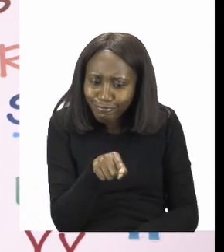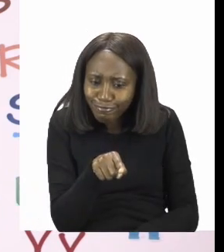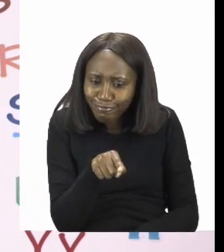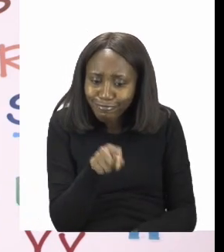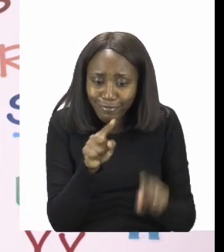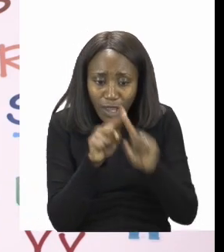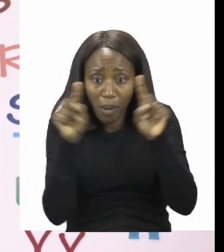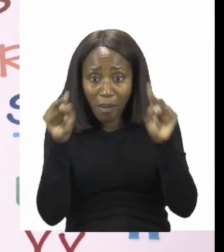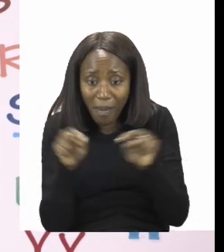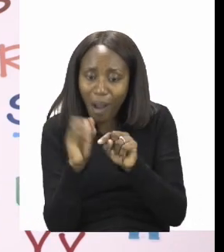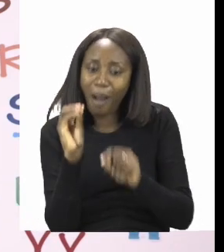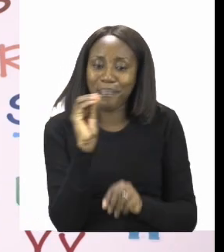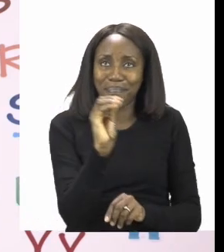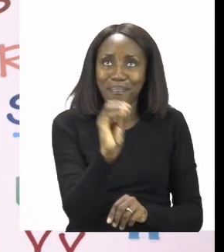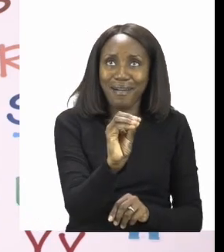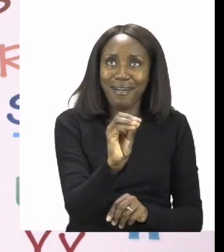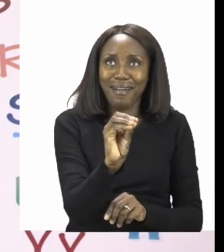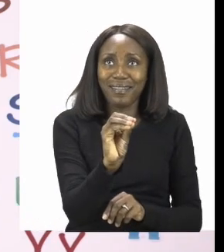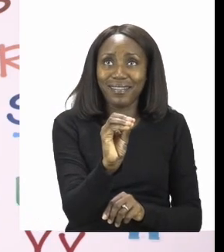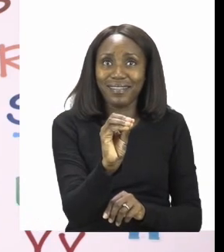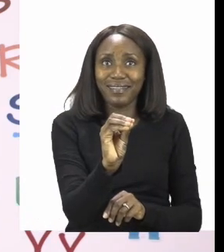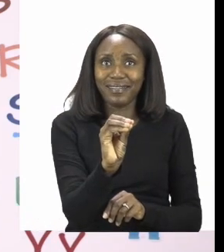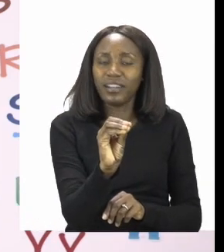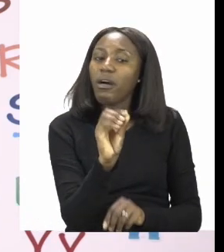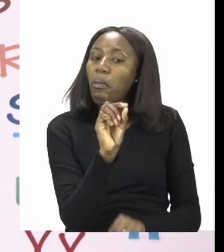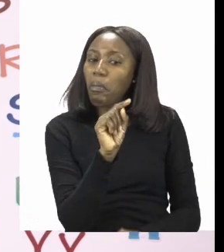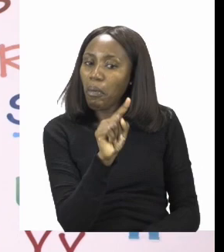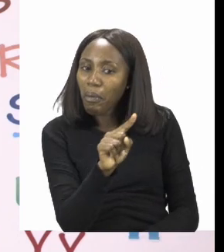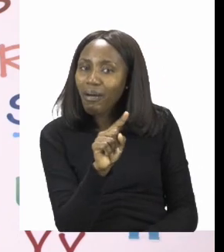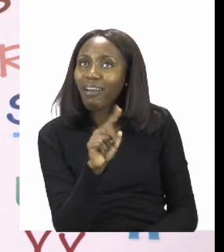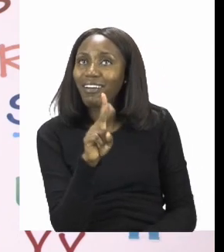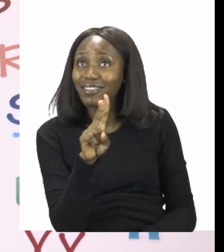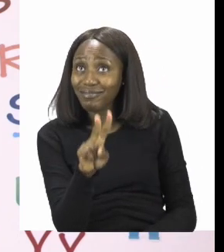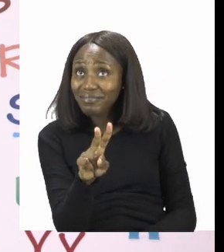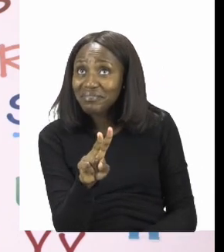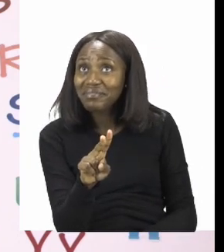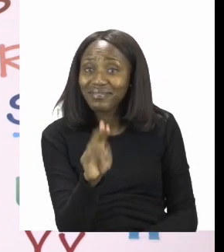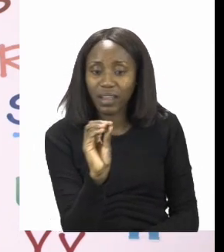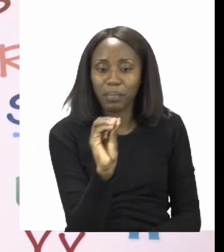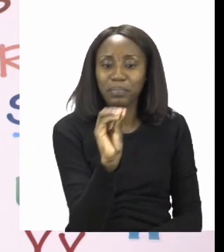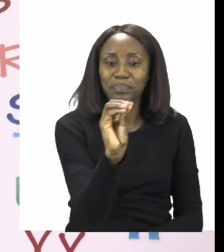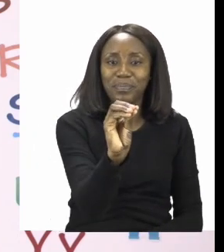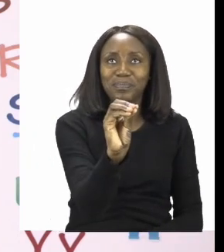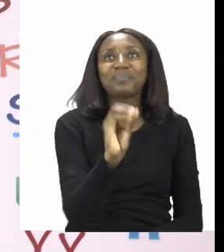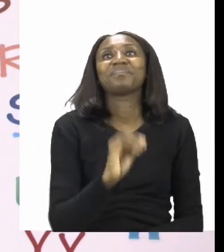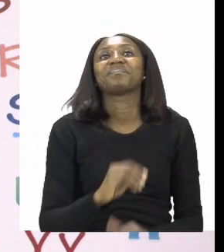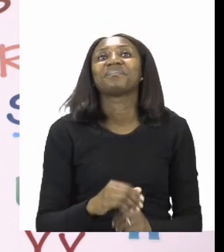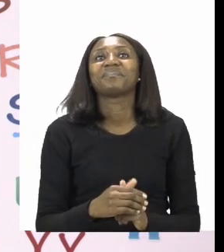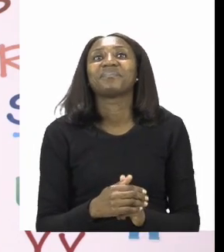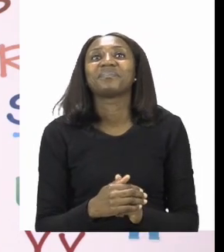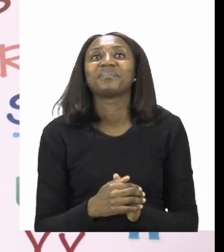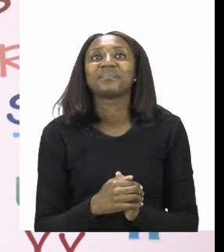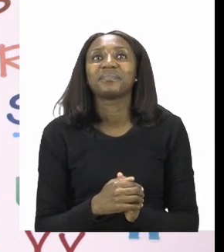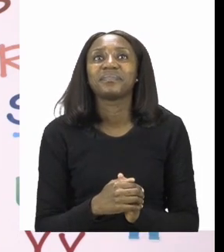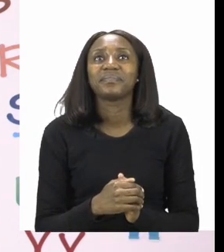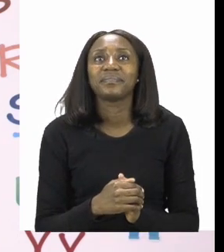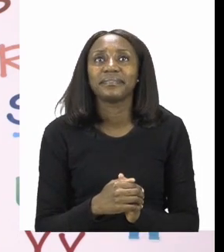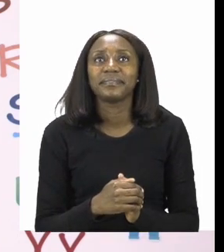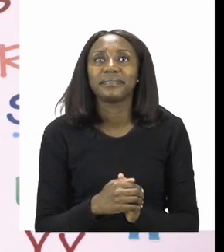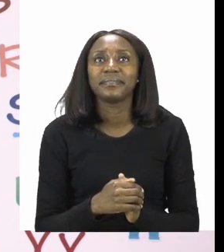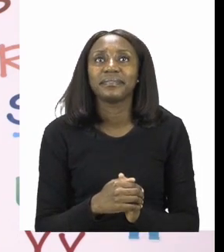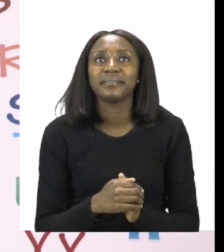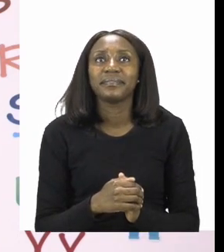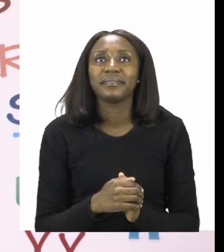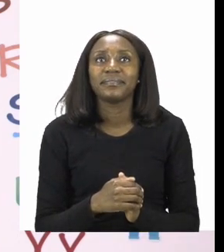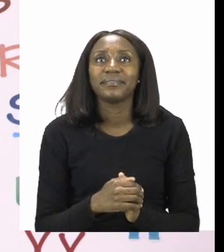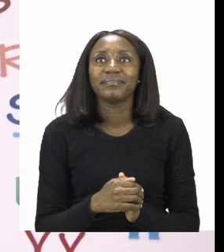box is what is on the table. And we have 1, 2. So our answer